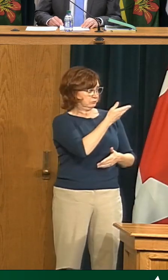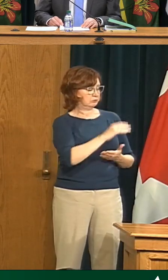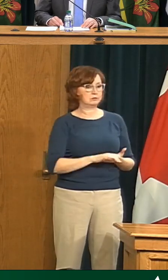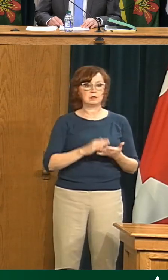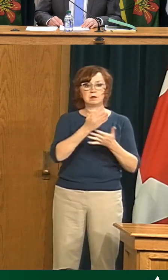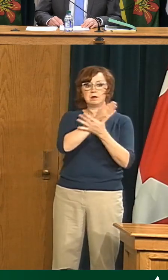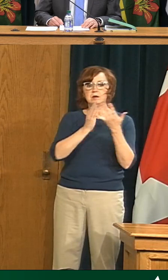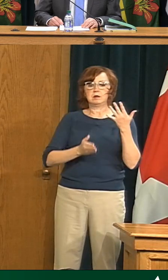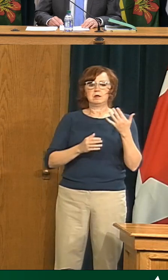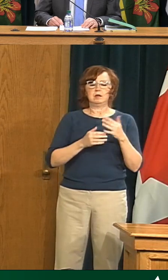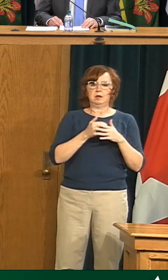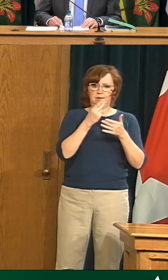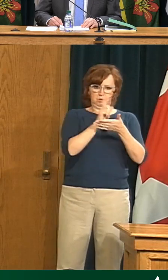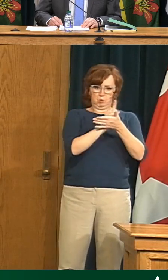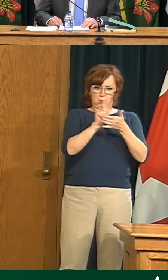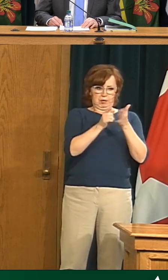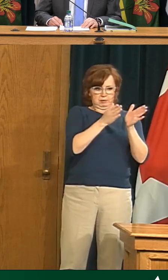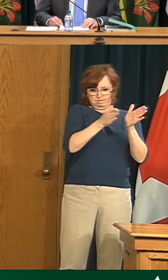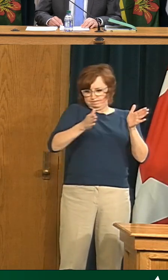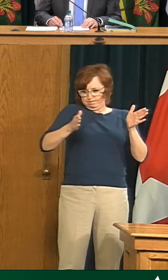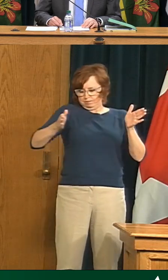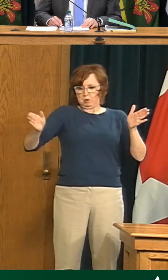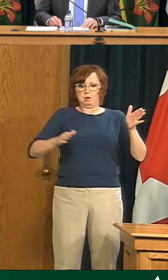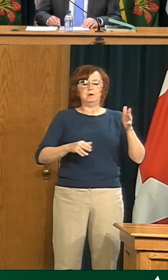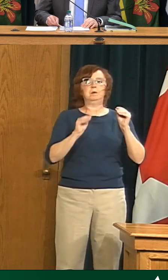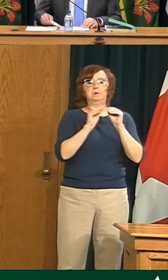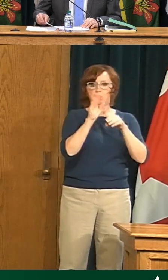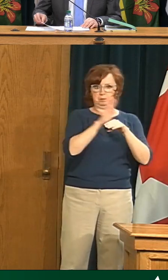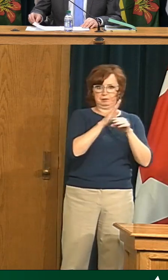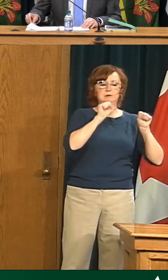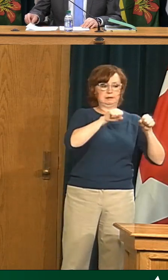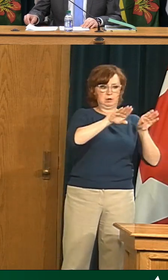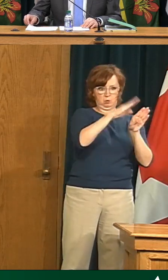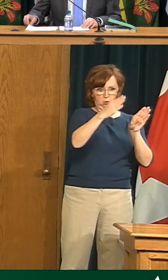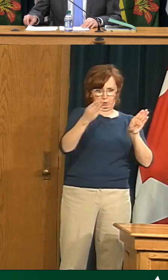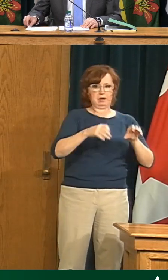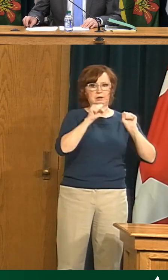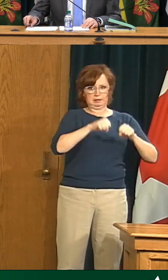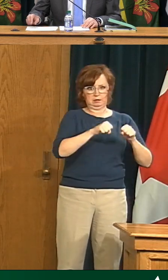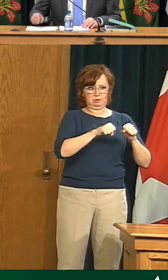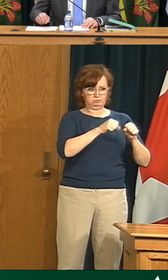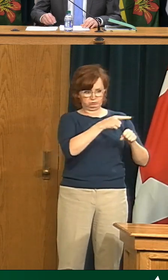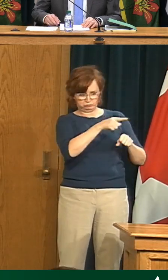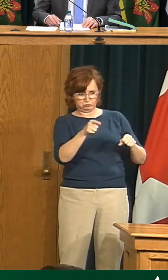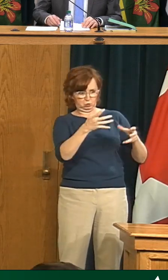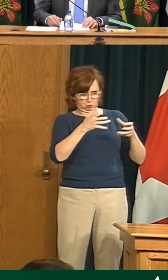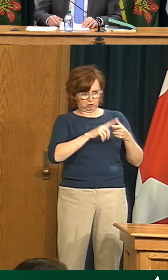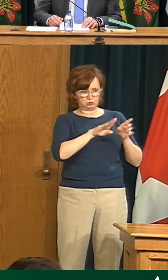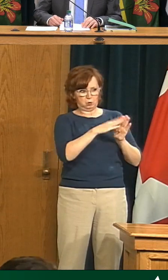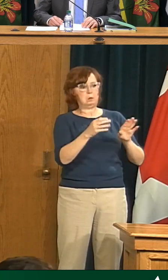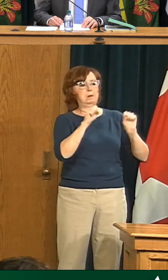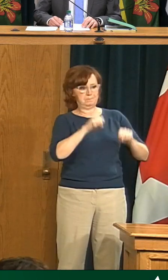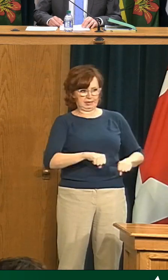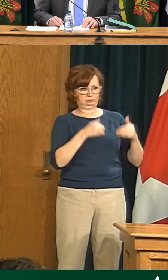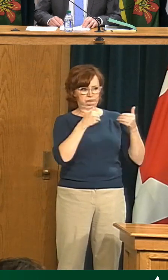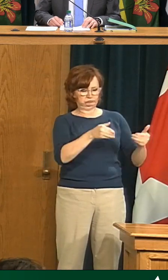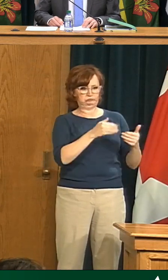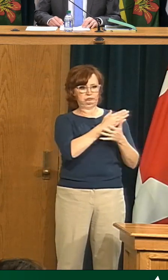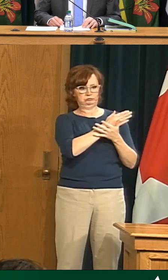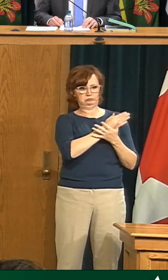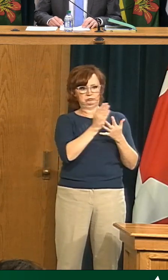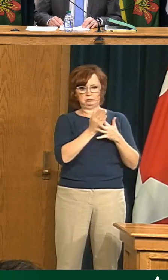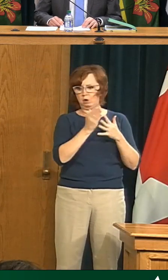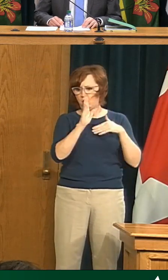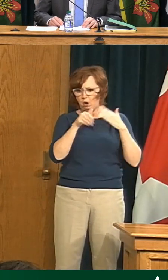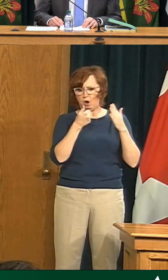more types of businesses to the allowable businesses list, meaning that they can reopen if they choose. All businesses and